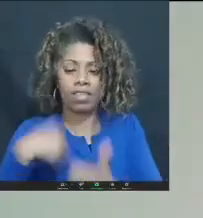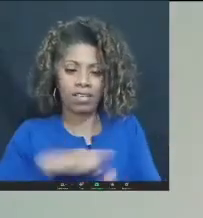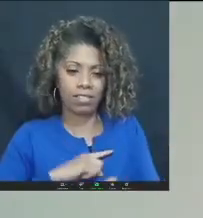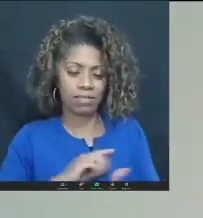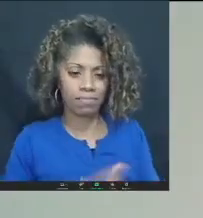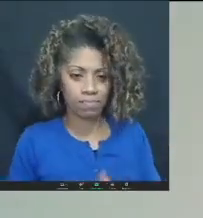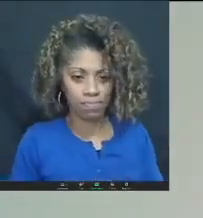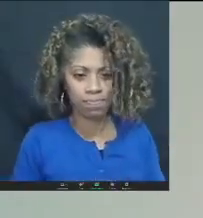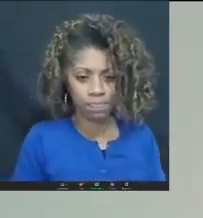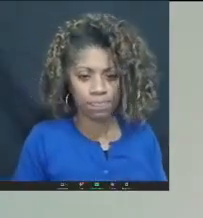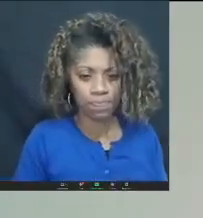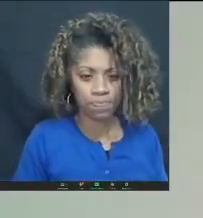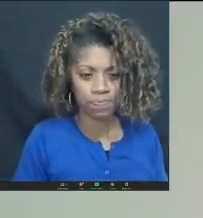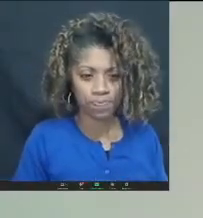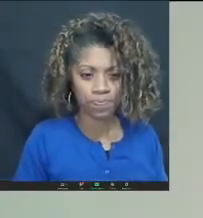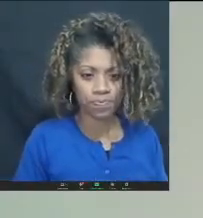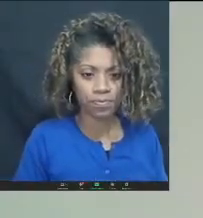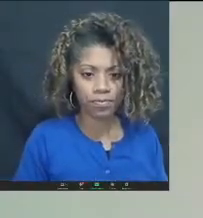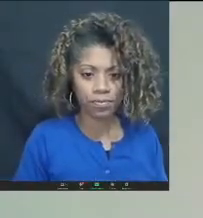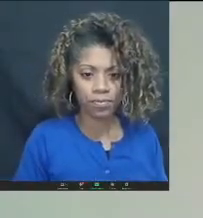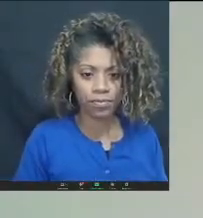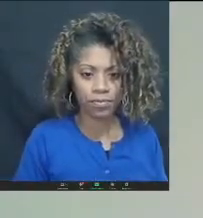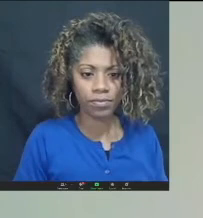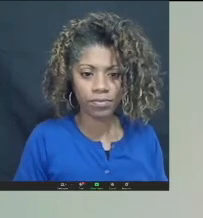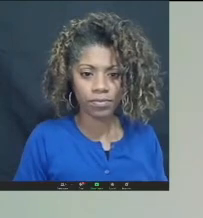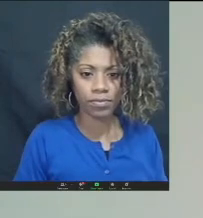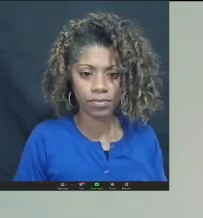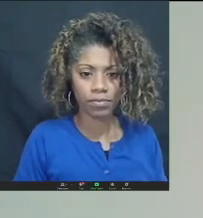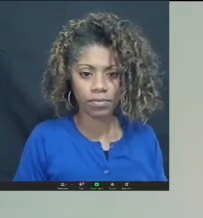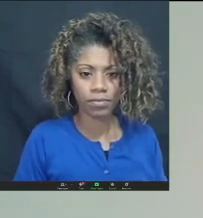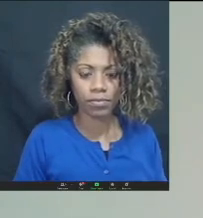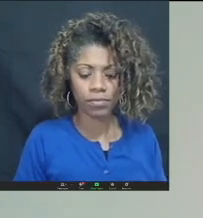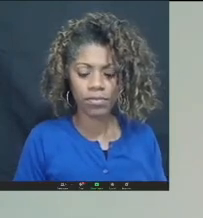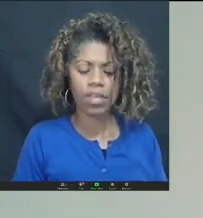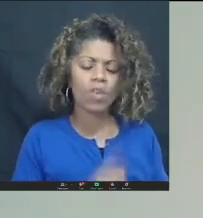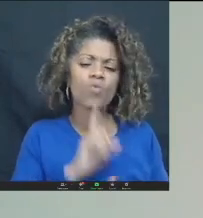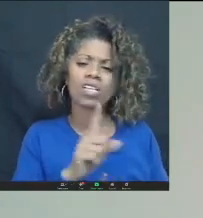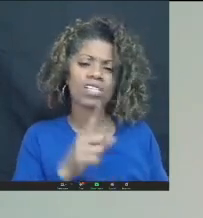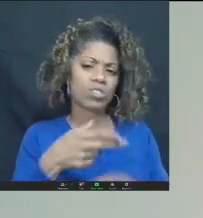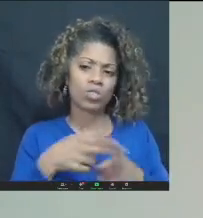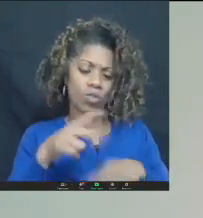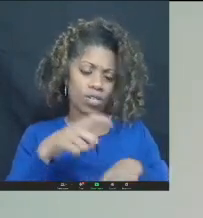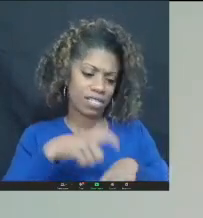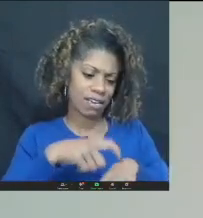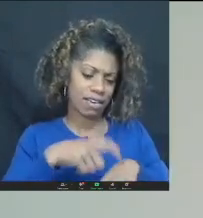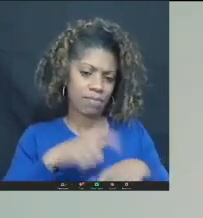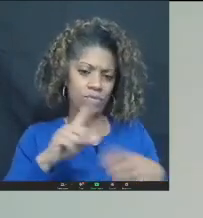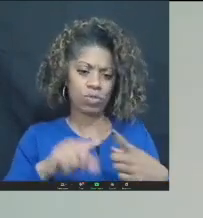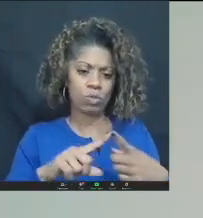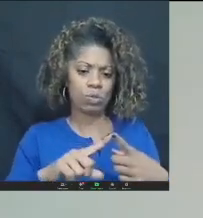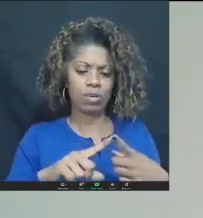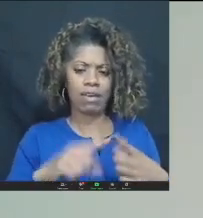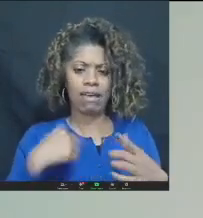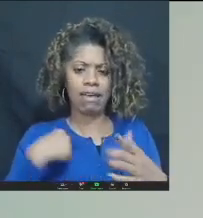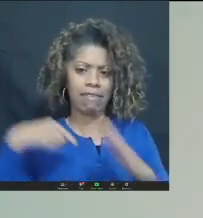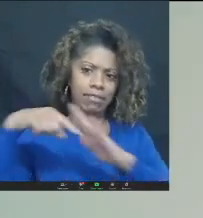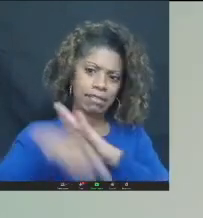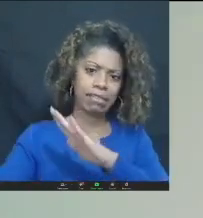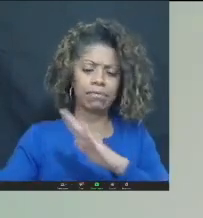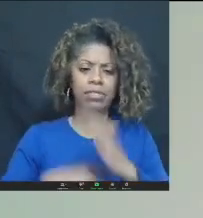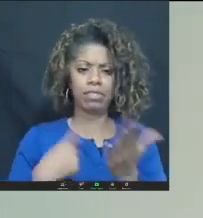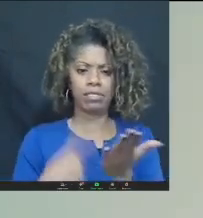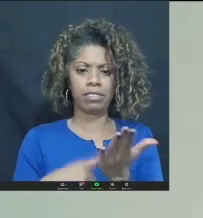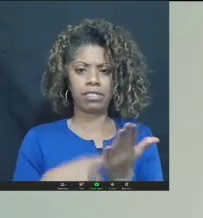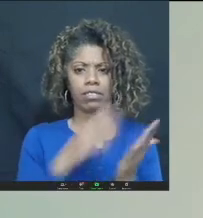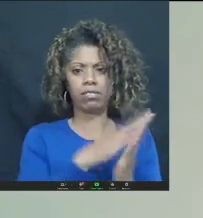a very short time to talk about a whole range of really important things. Again, I started the talk with the question, who do you think we are?